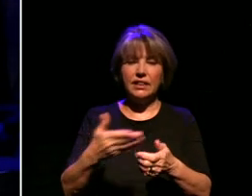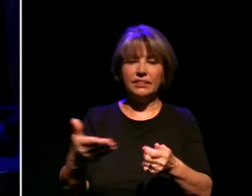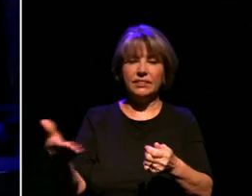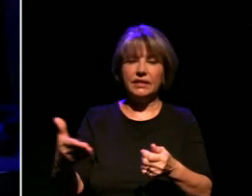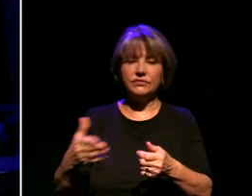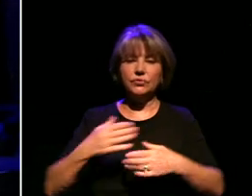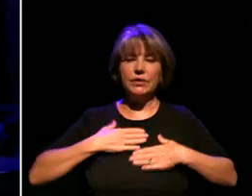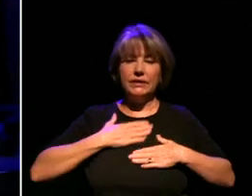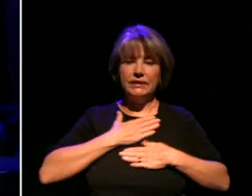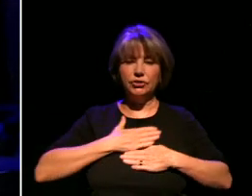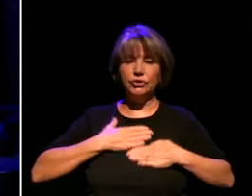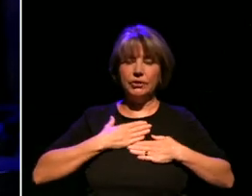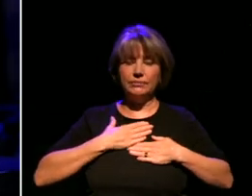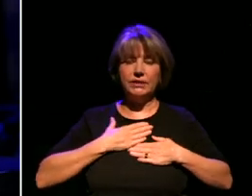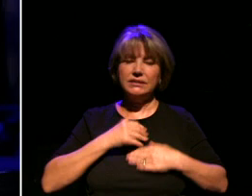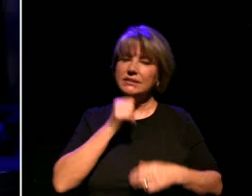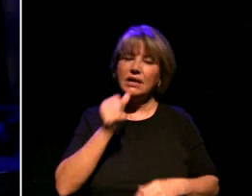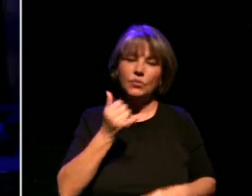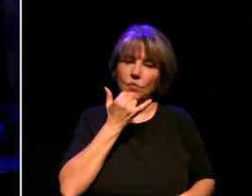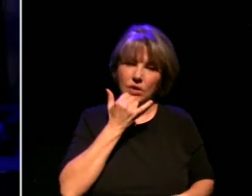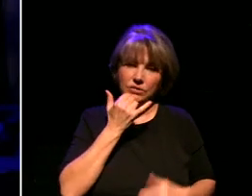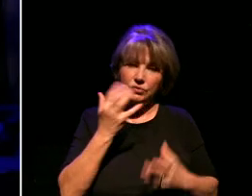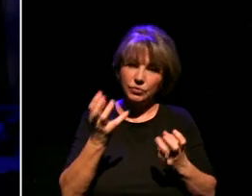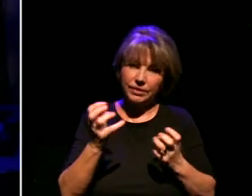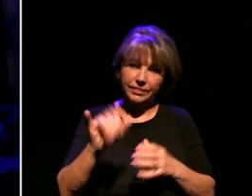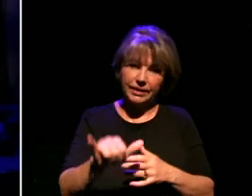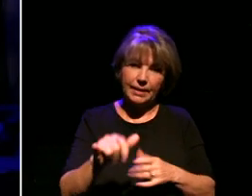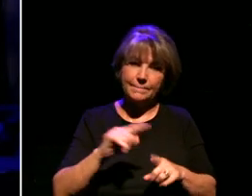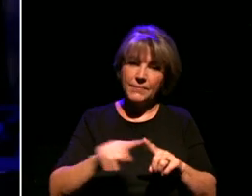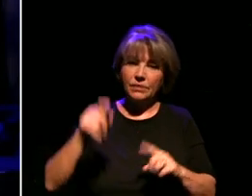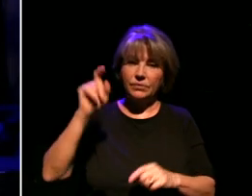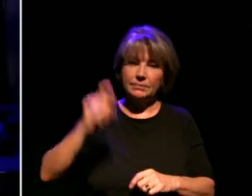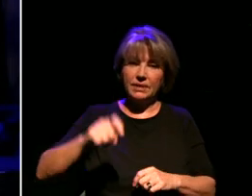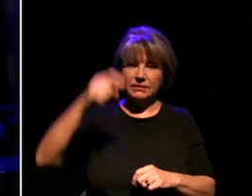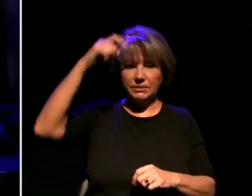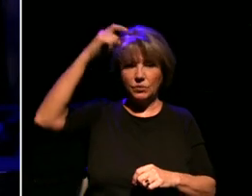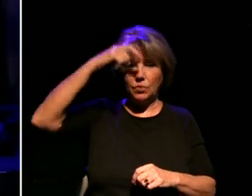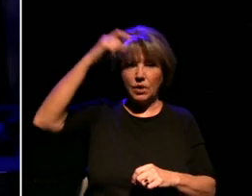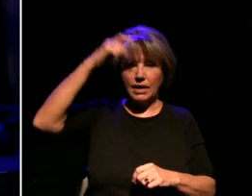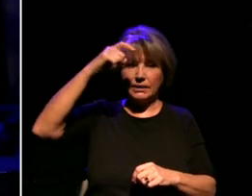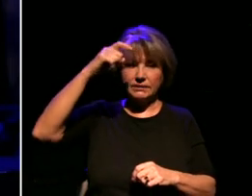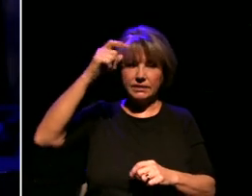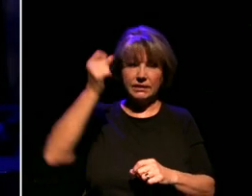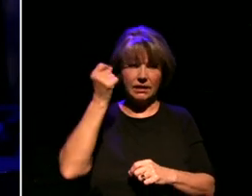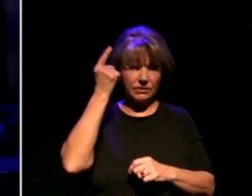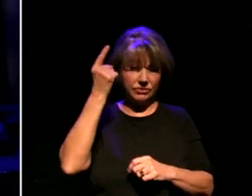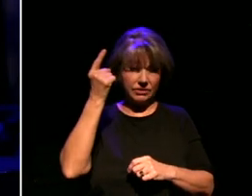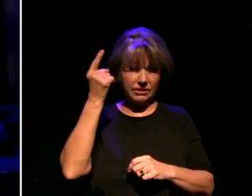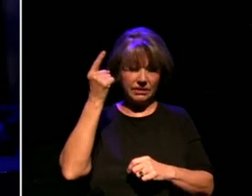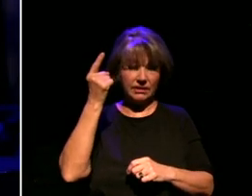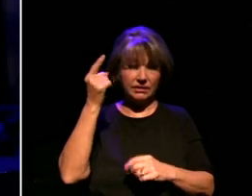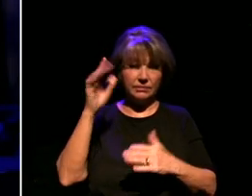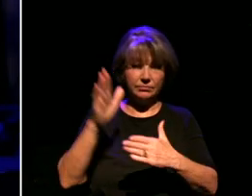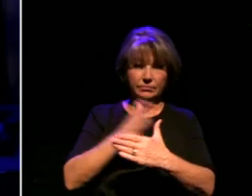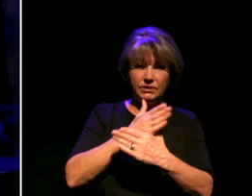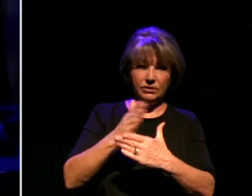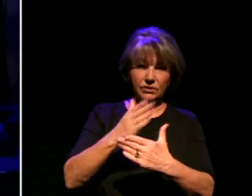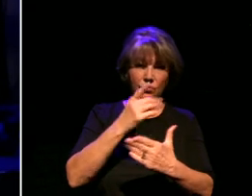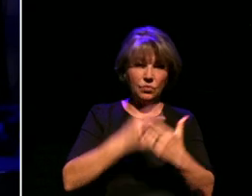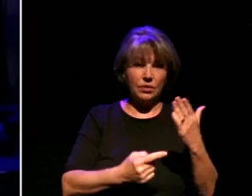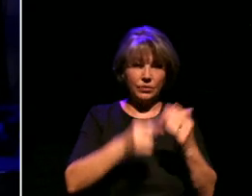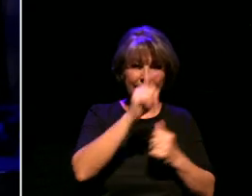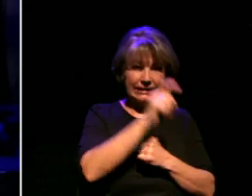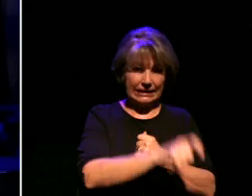things God has given us, but we must be wise and discerning between the things we need and must